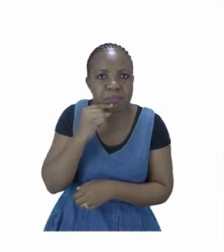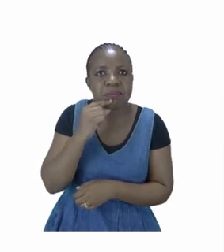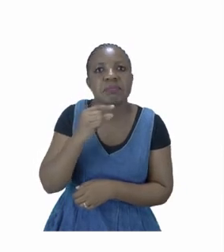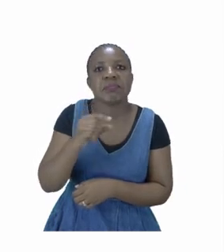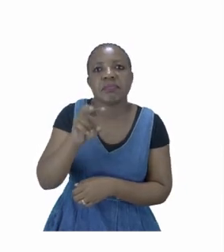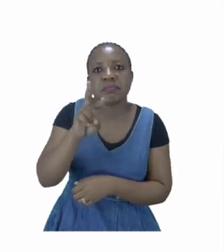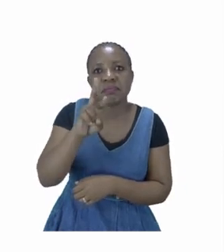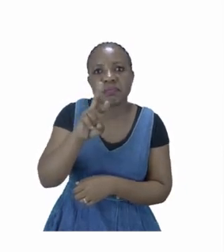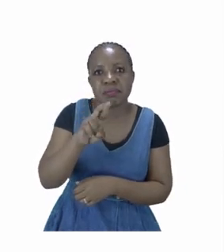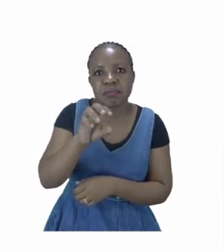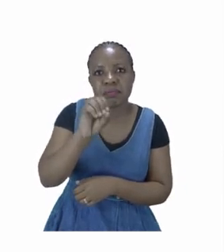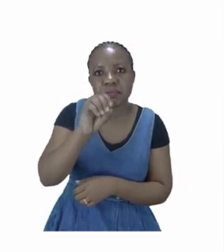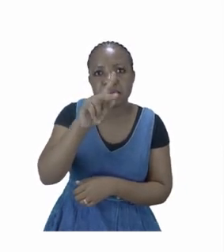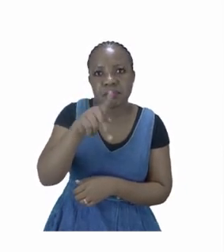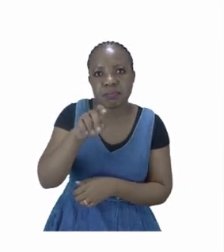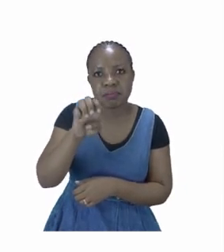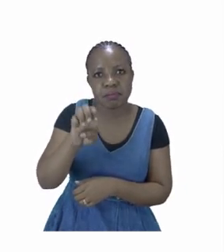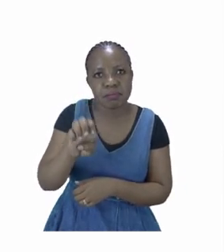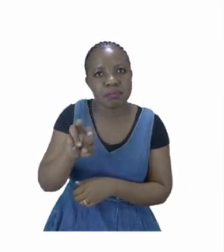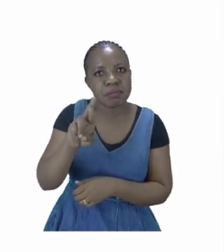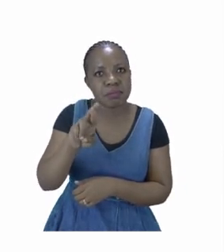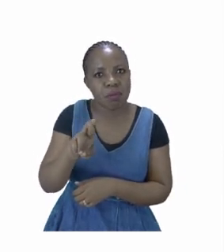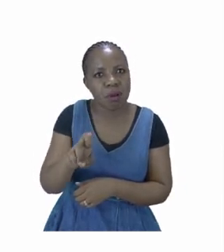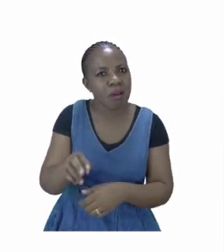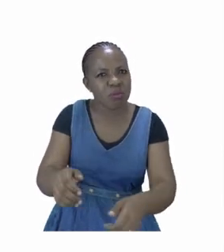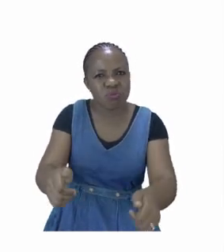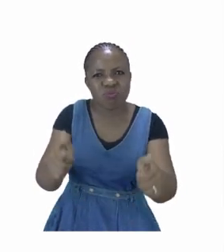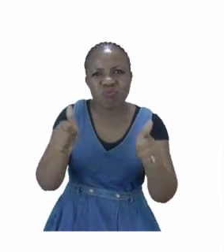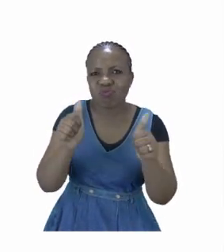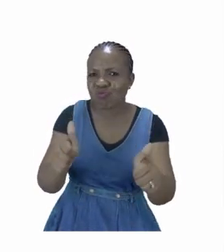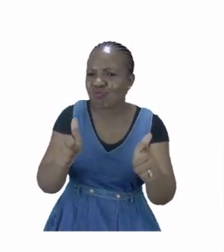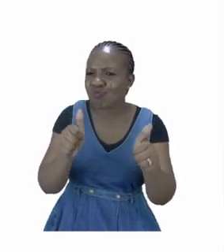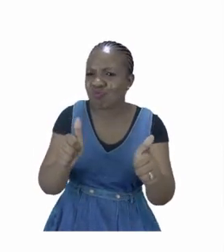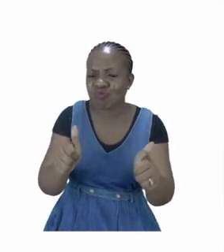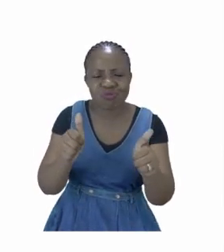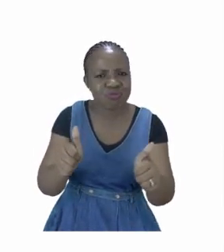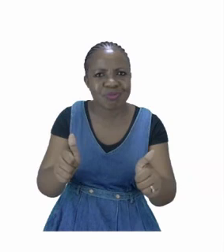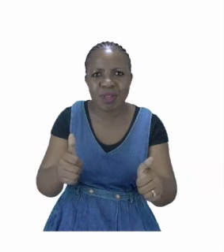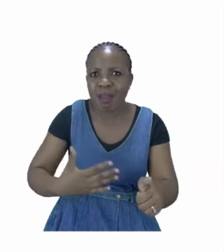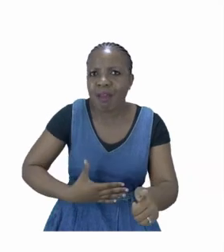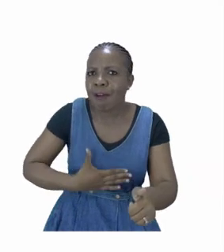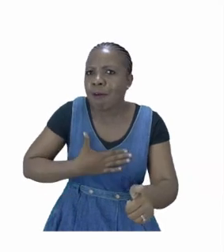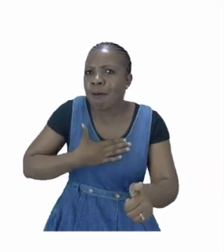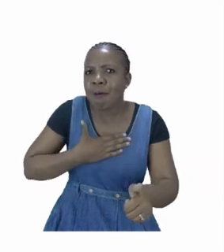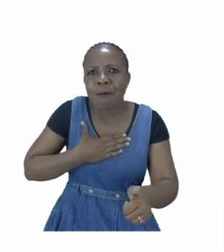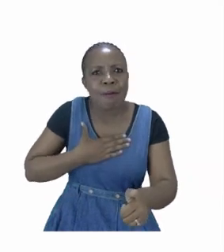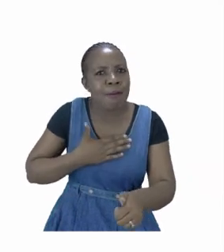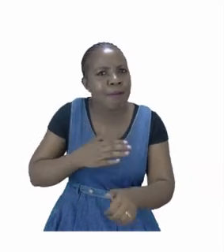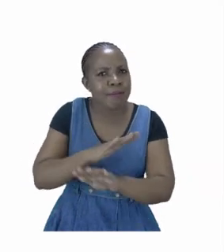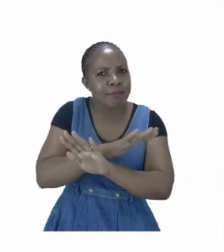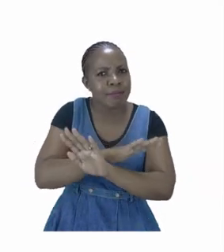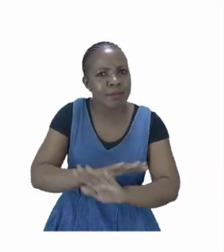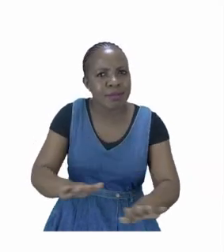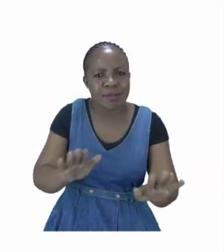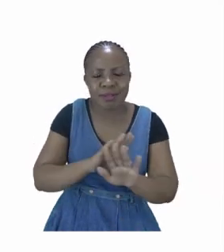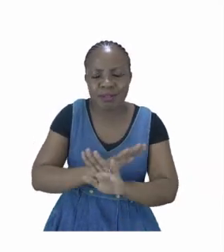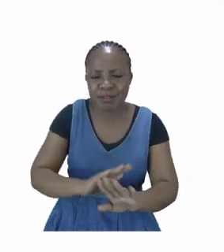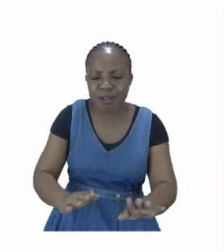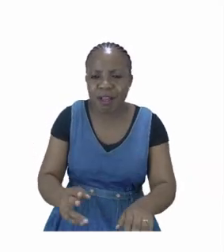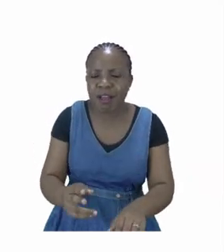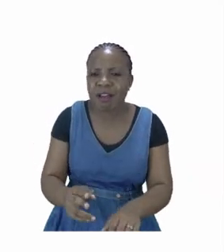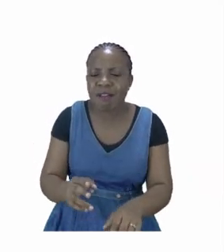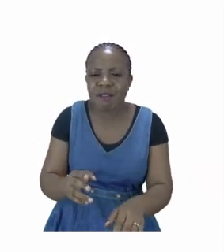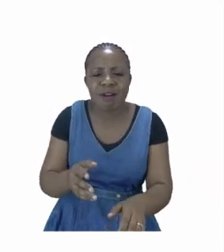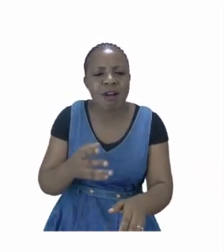nice and never gets angry. She speaks slowly and has lots